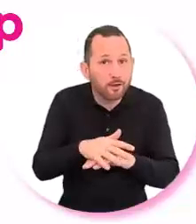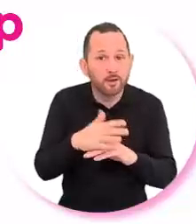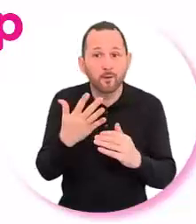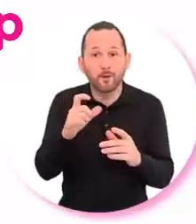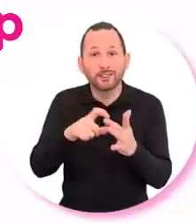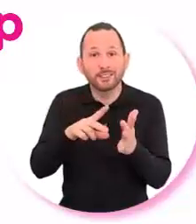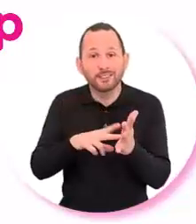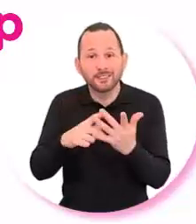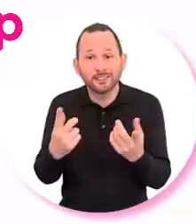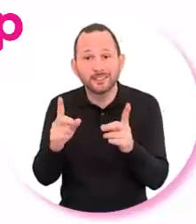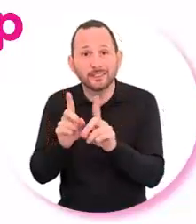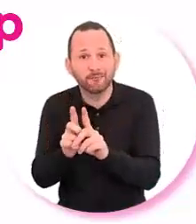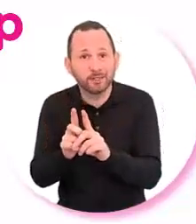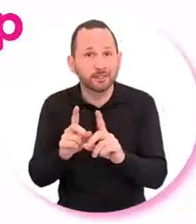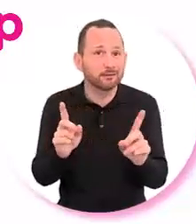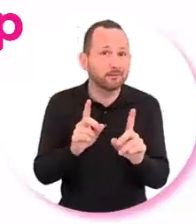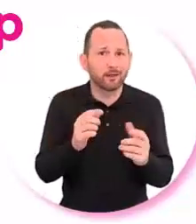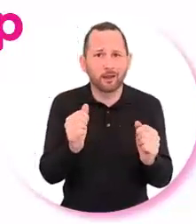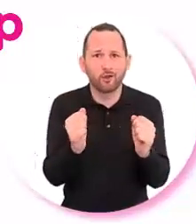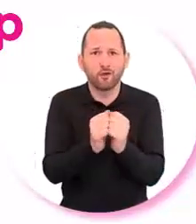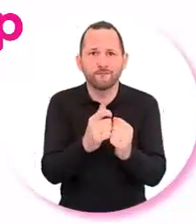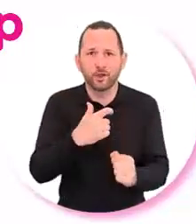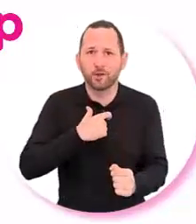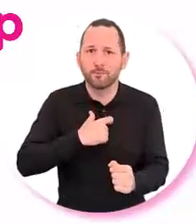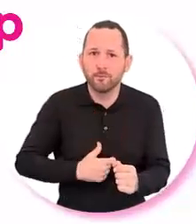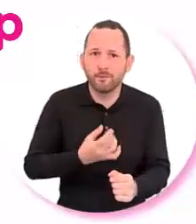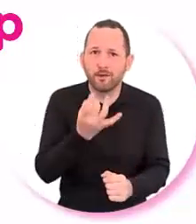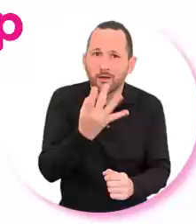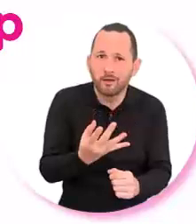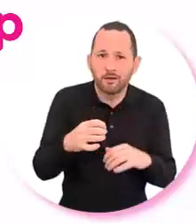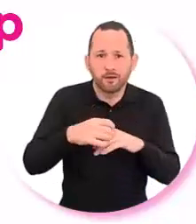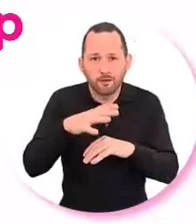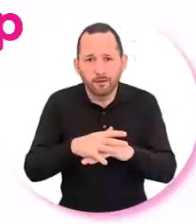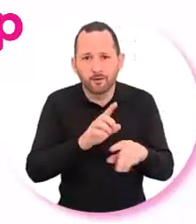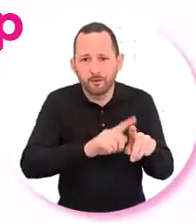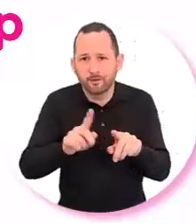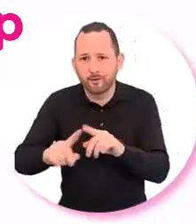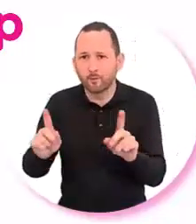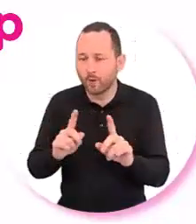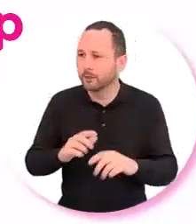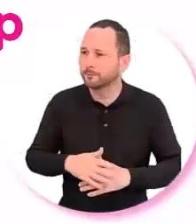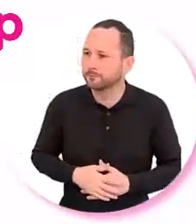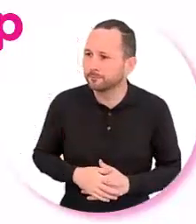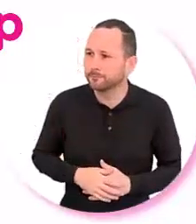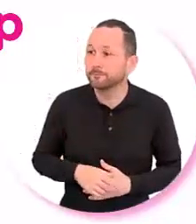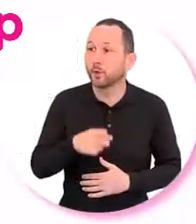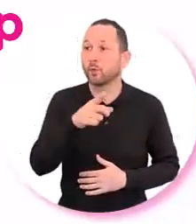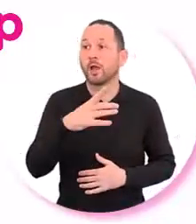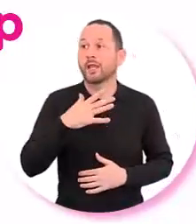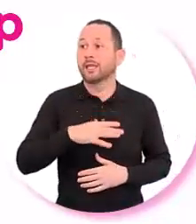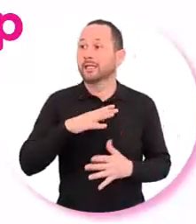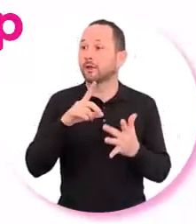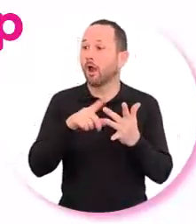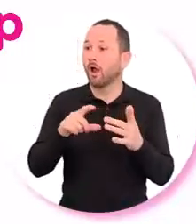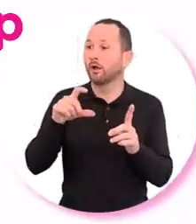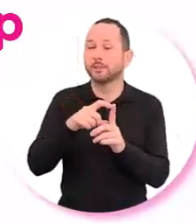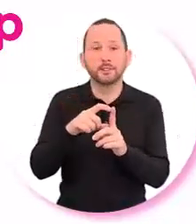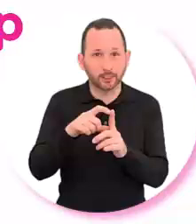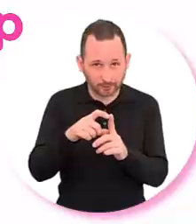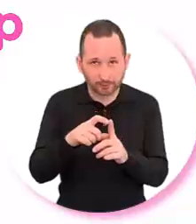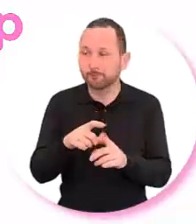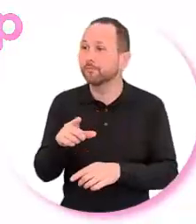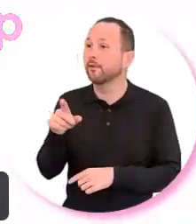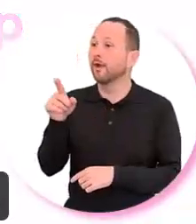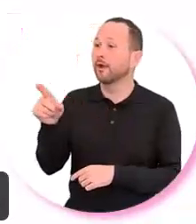document confirming your marital status. If you are having treatment with a partner, you will also need their ID document details and their National